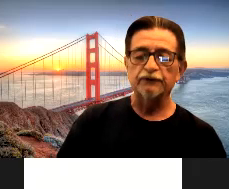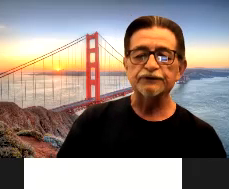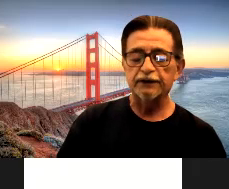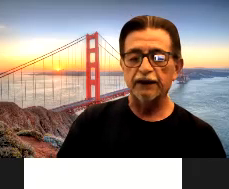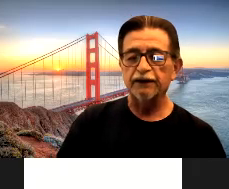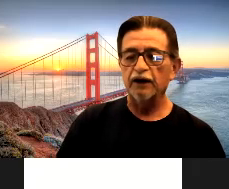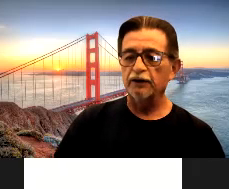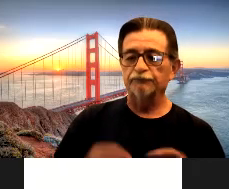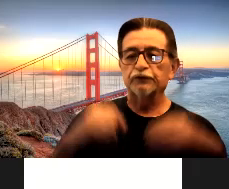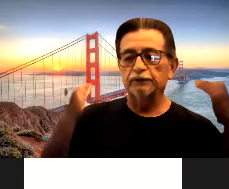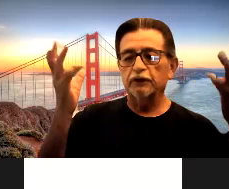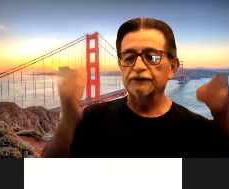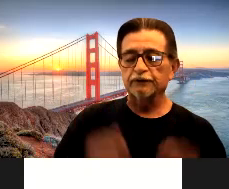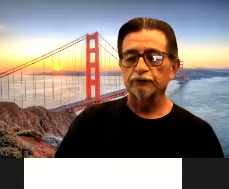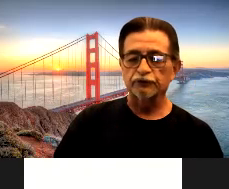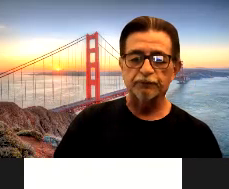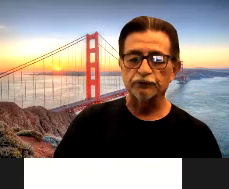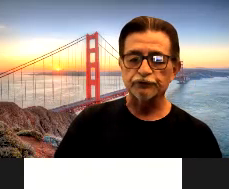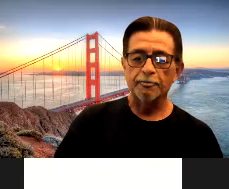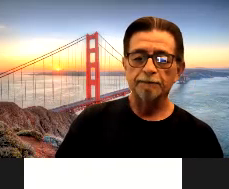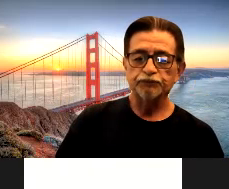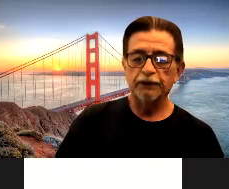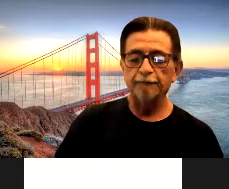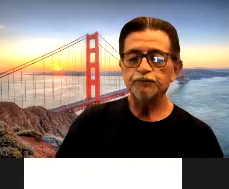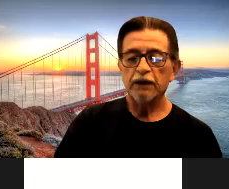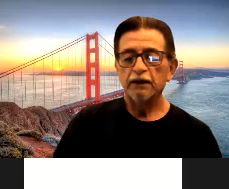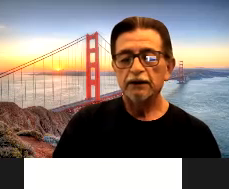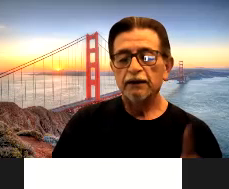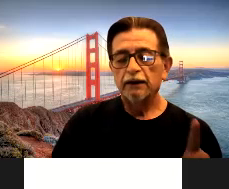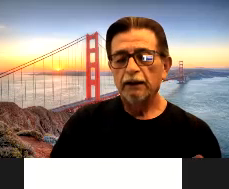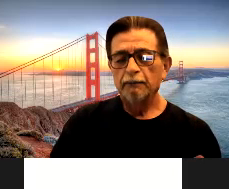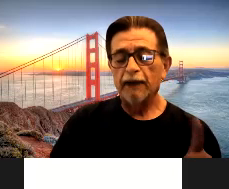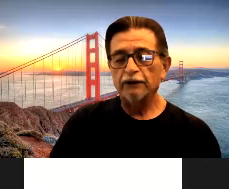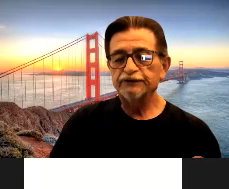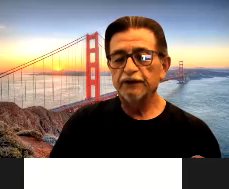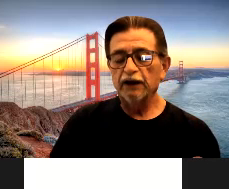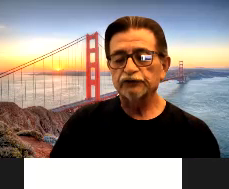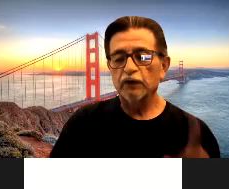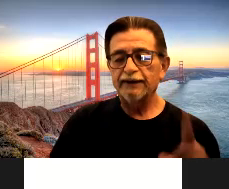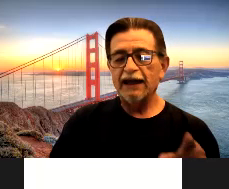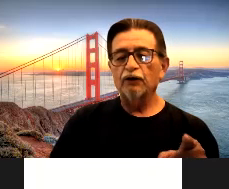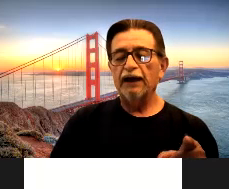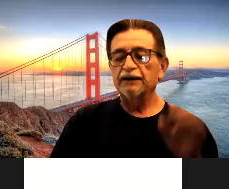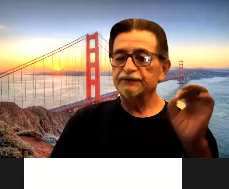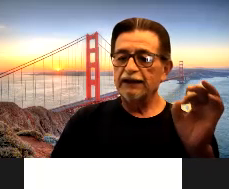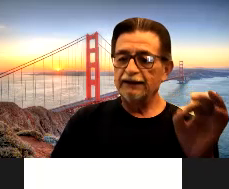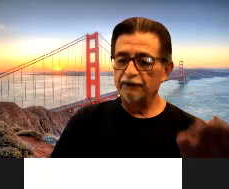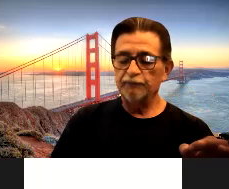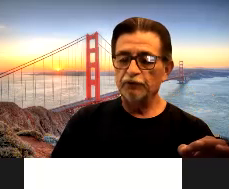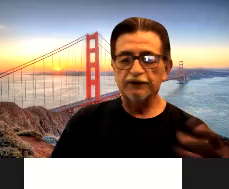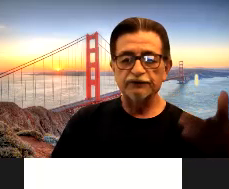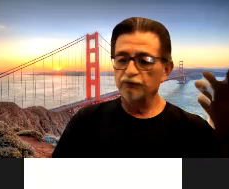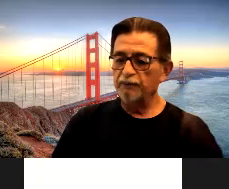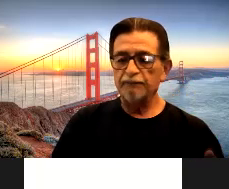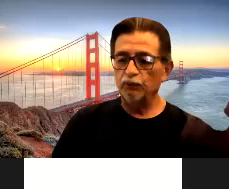gas, and it can get hot enough to cause a little explosion. Okay. By losing an electron, now it has